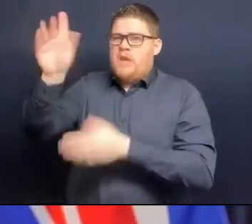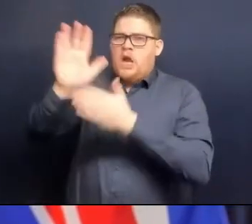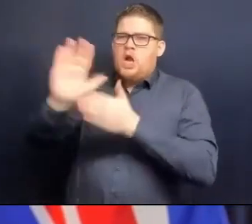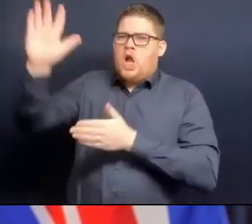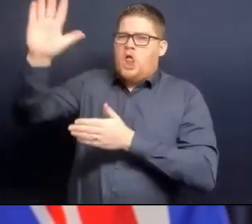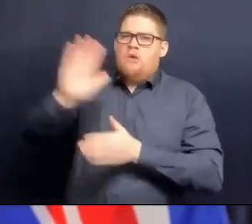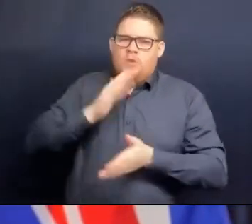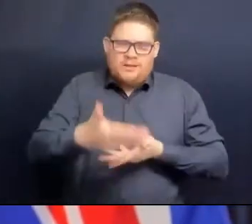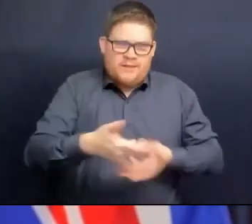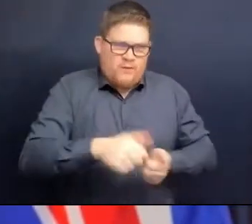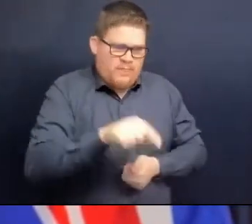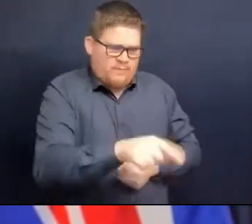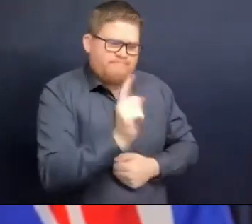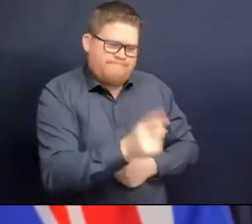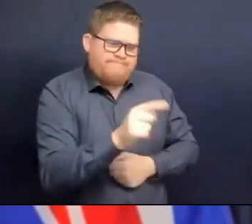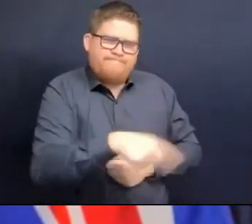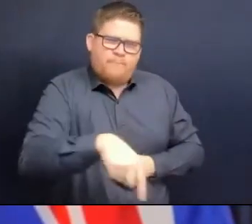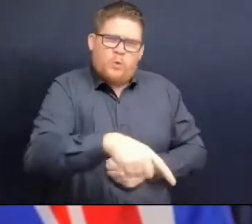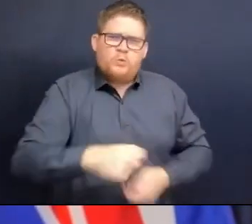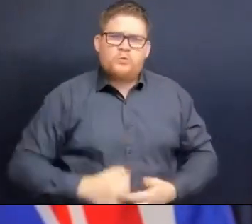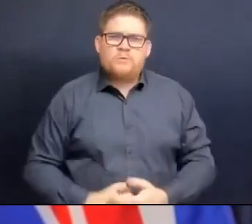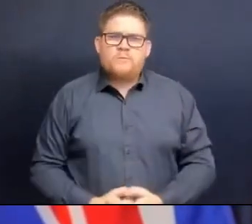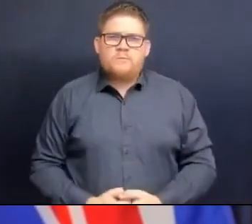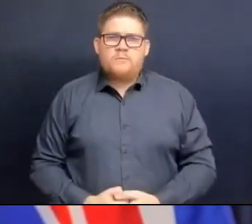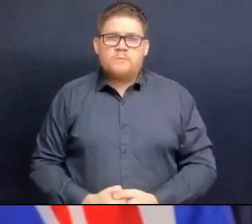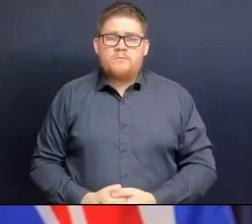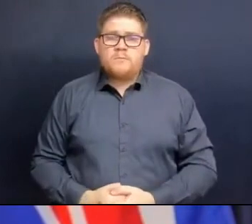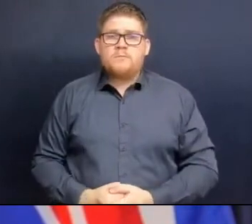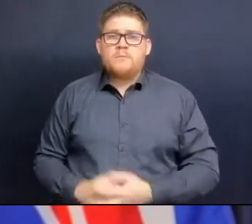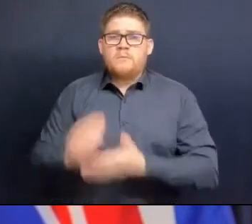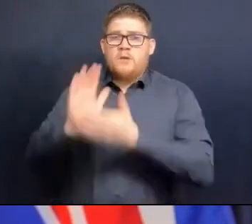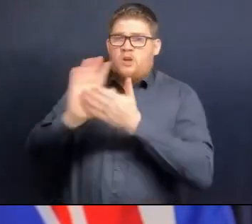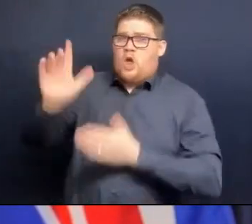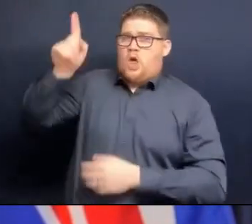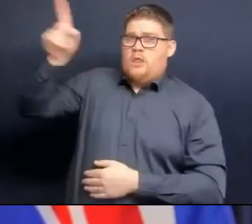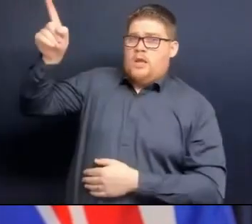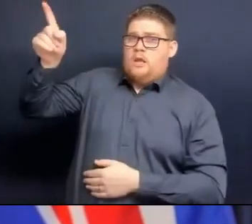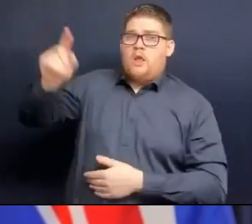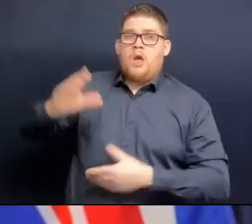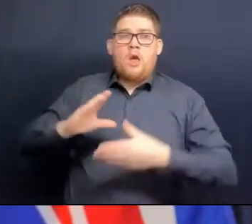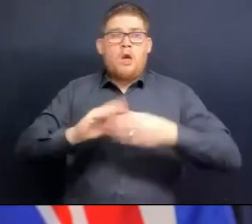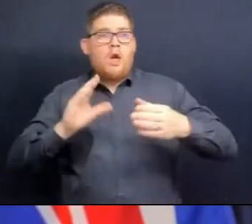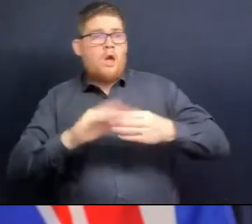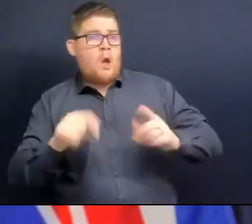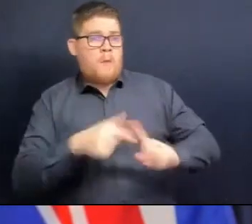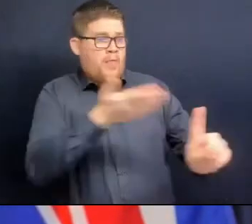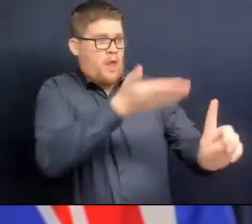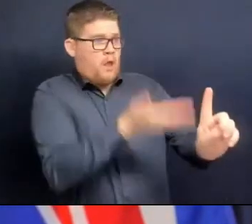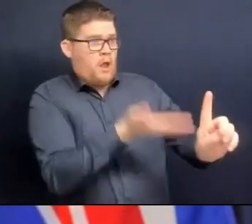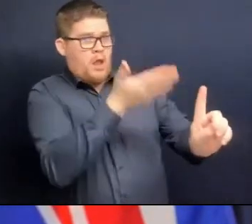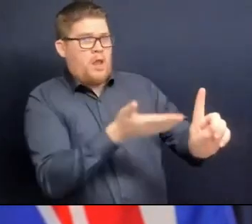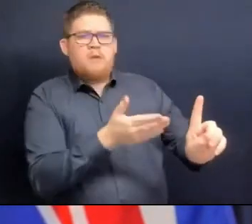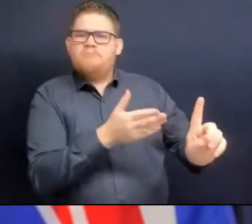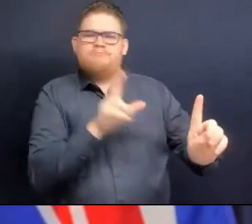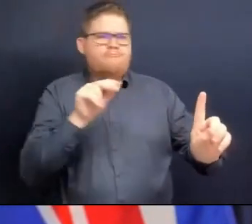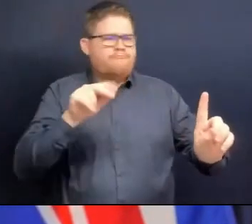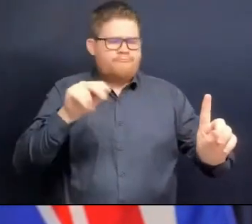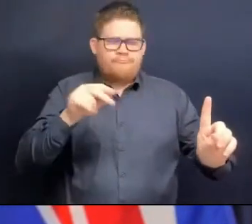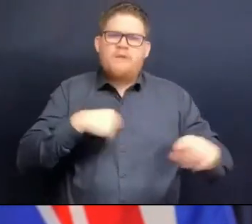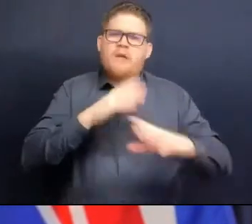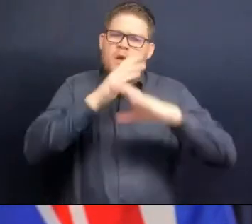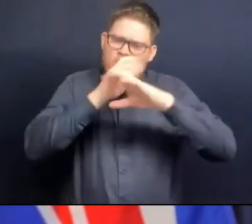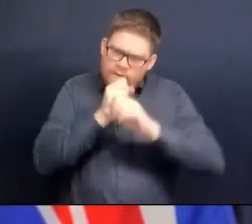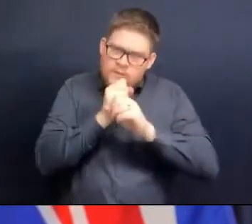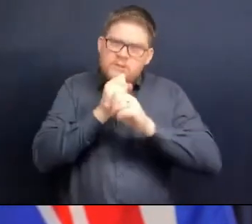with and deal with on a regular basis. So the college probably won't comment on existing proceedings at this point. We are